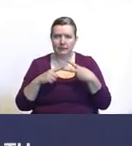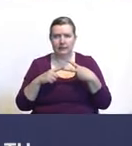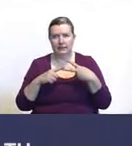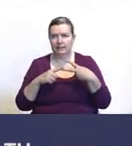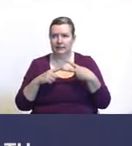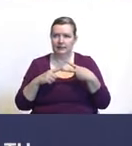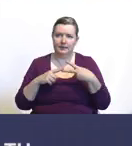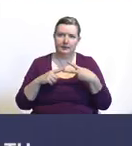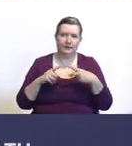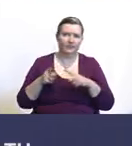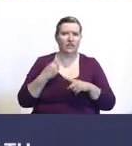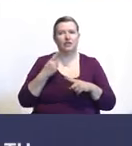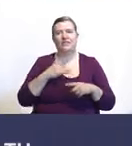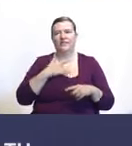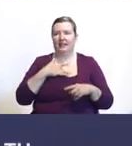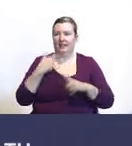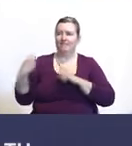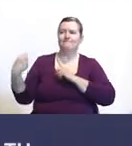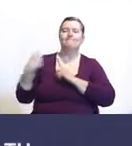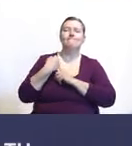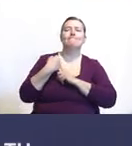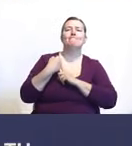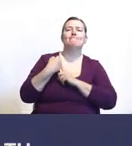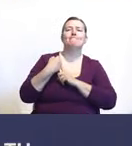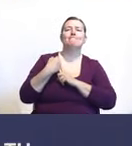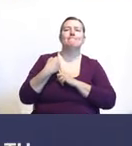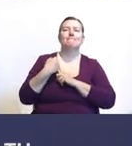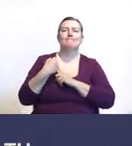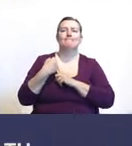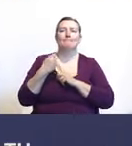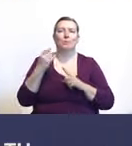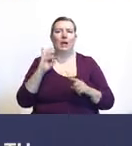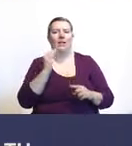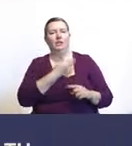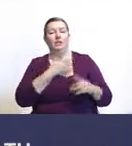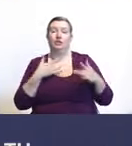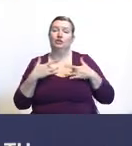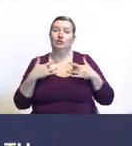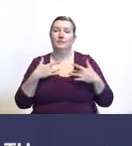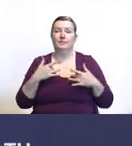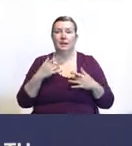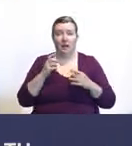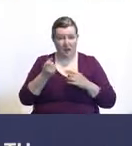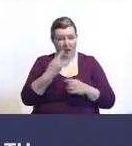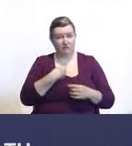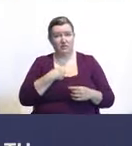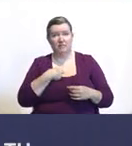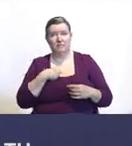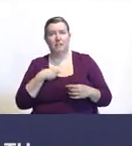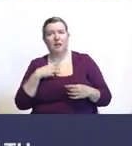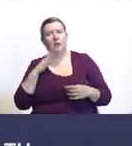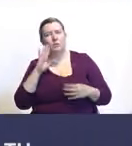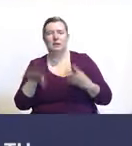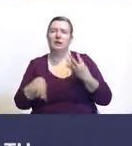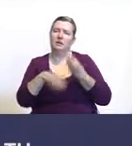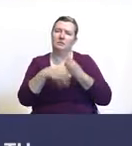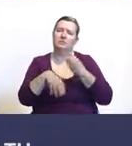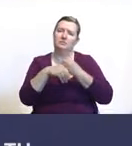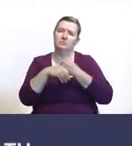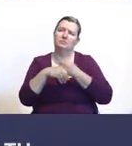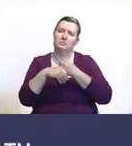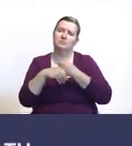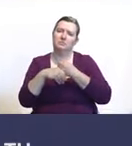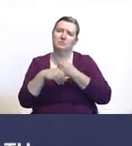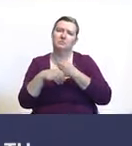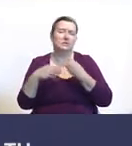of concerns, and the overwhelming concern, only because you asked the question, I'll editorialize to a couple of points